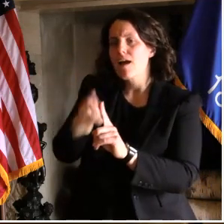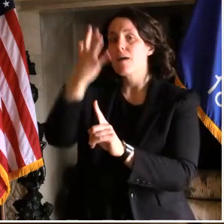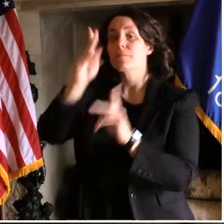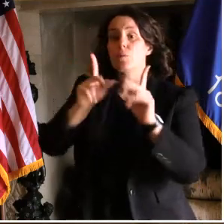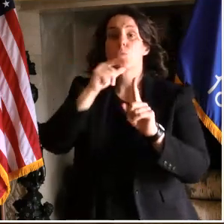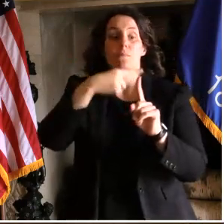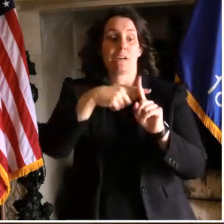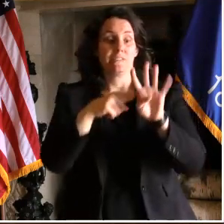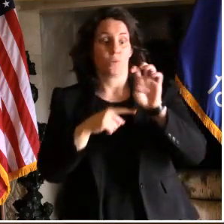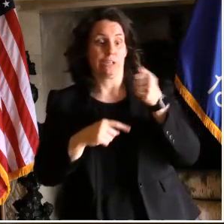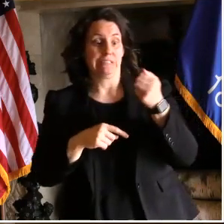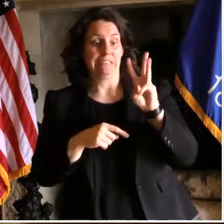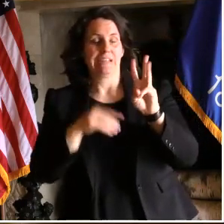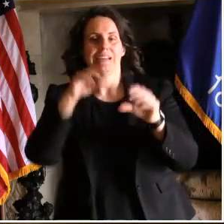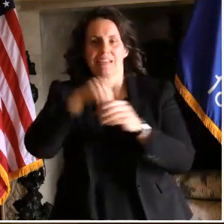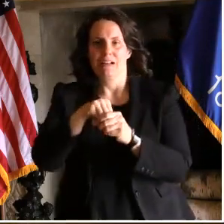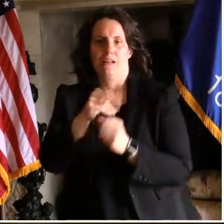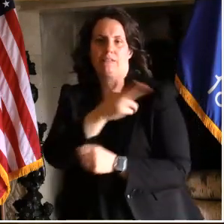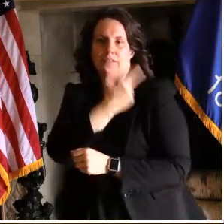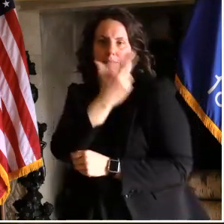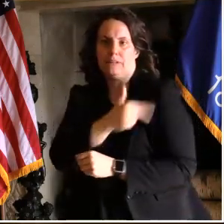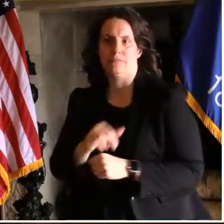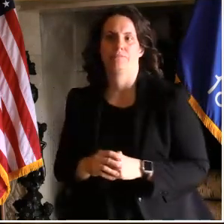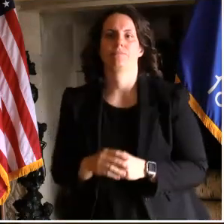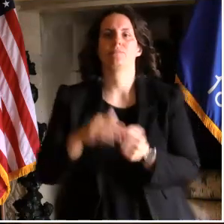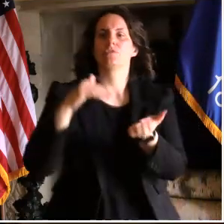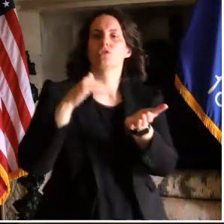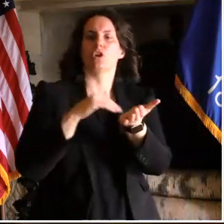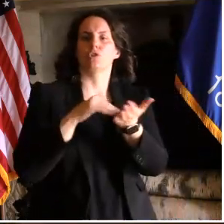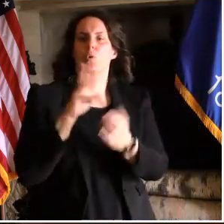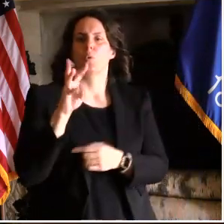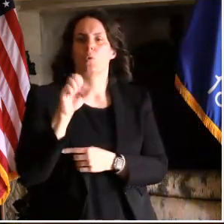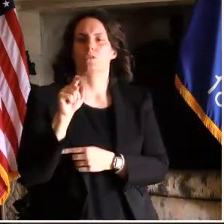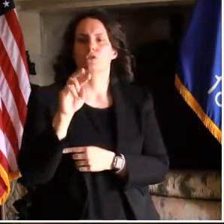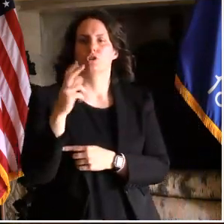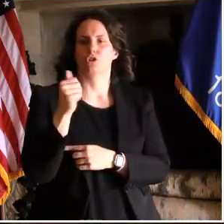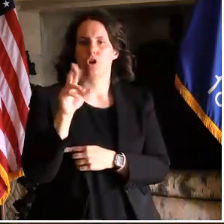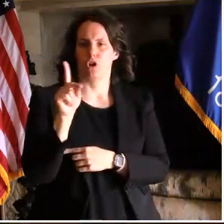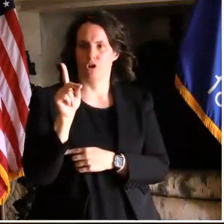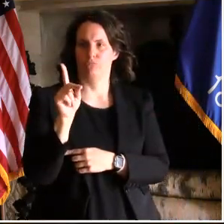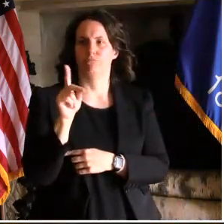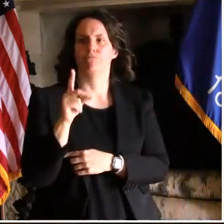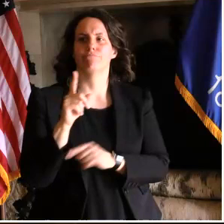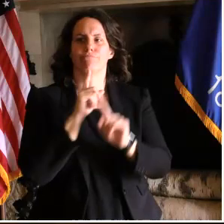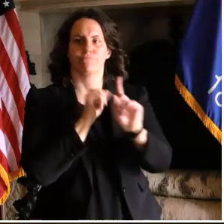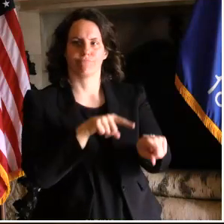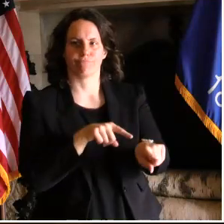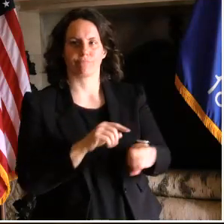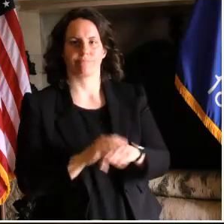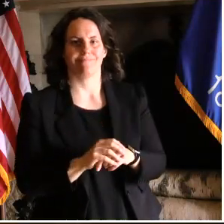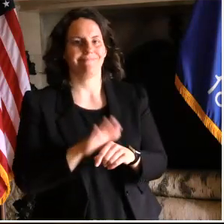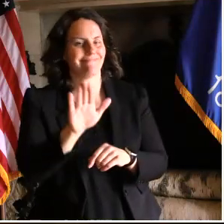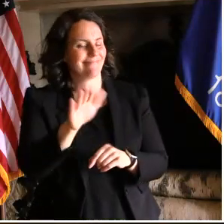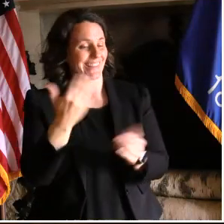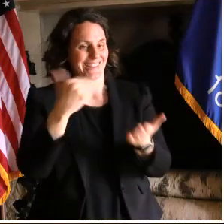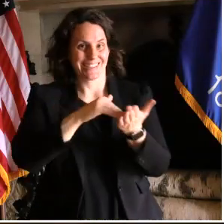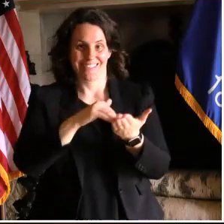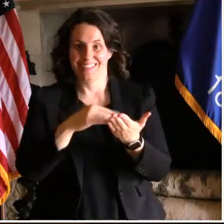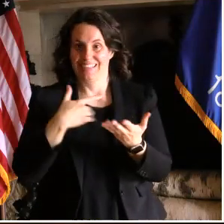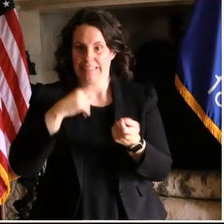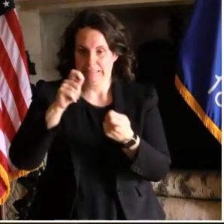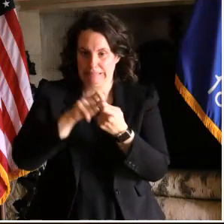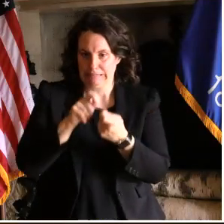Sure. This is Dr. Westergaard from the Division of Public Health. We don't have a precise number on that, but what I can tell you is that